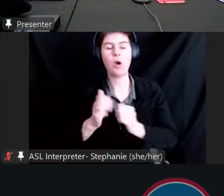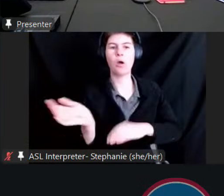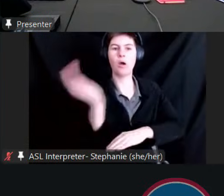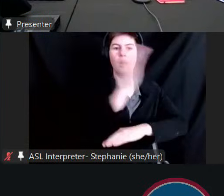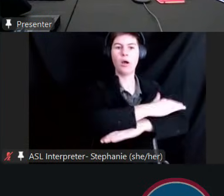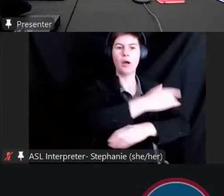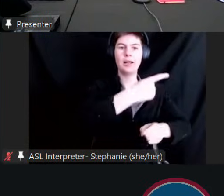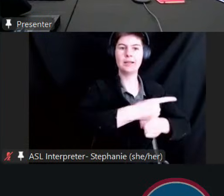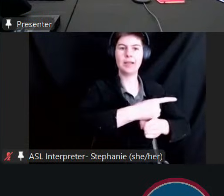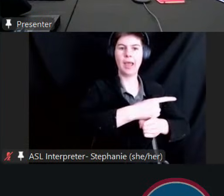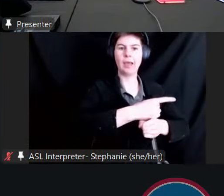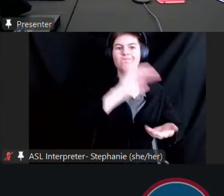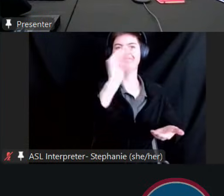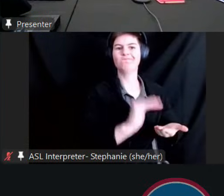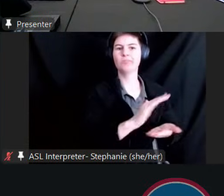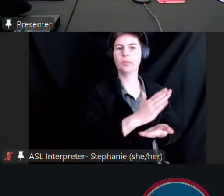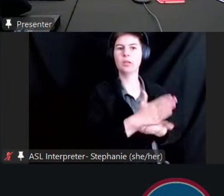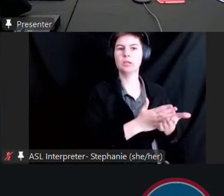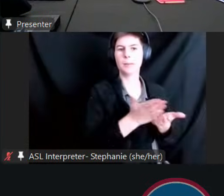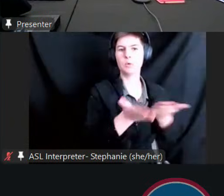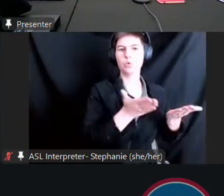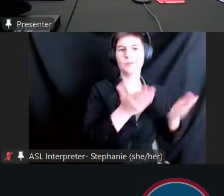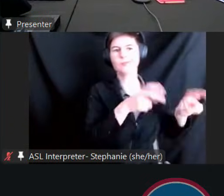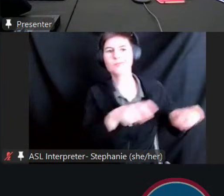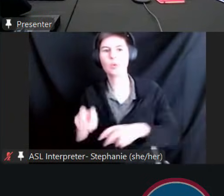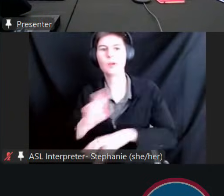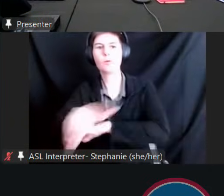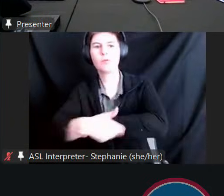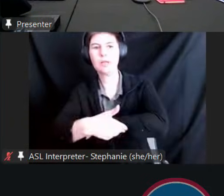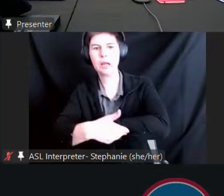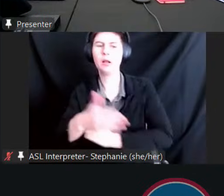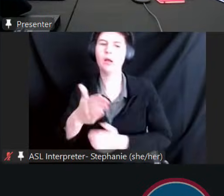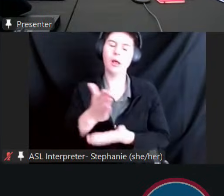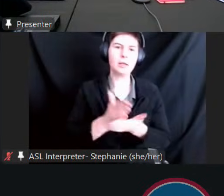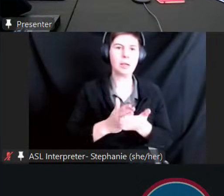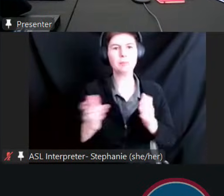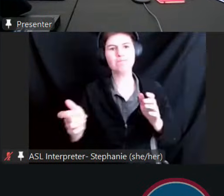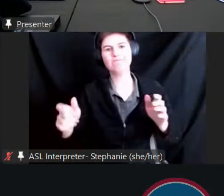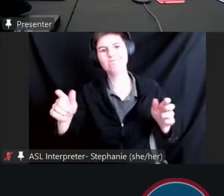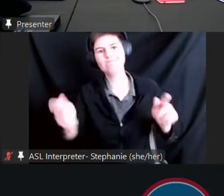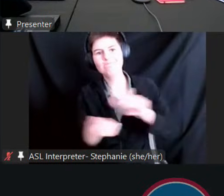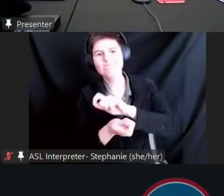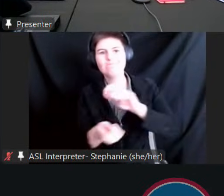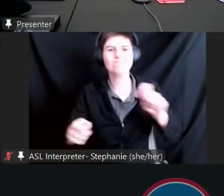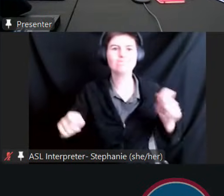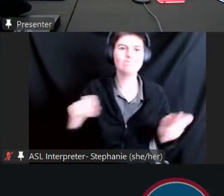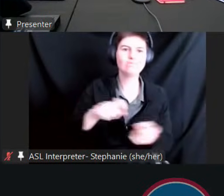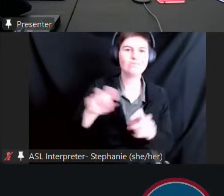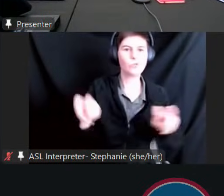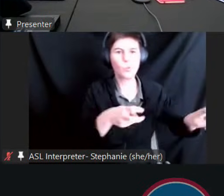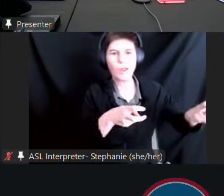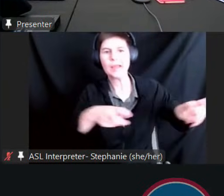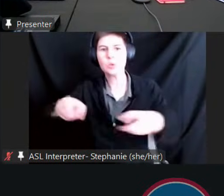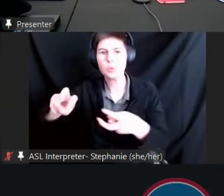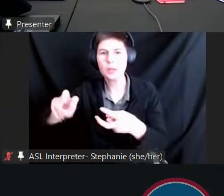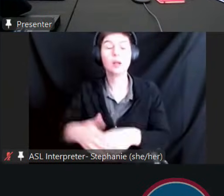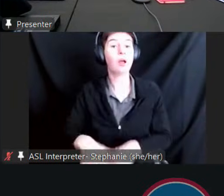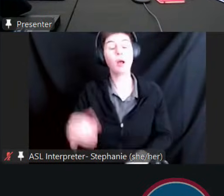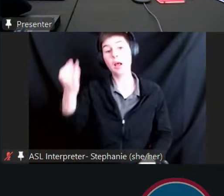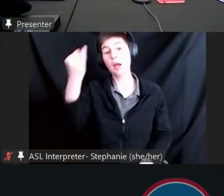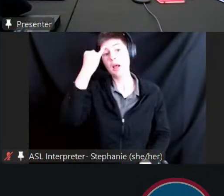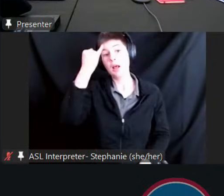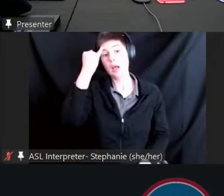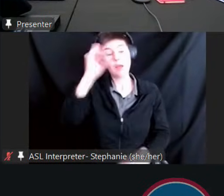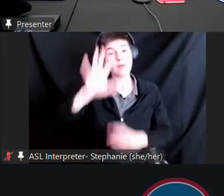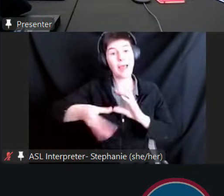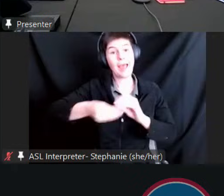trade-offs, again, within the given budget. It's not always like, if we need to add an overnight service, that's going to be a cost